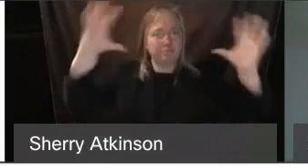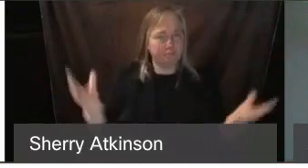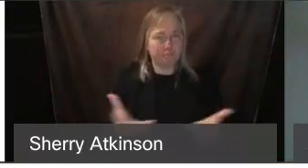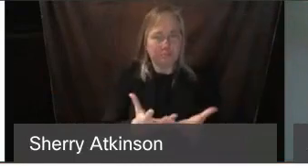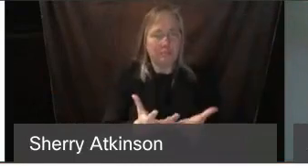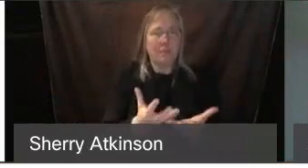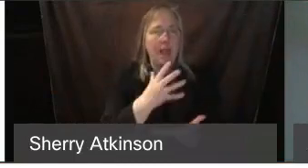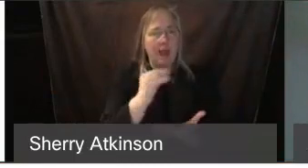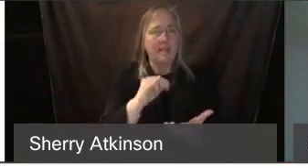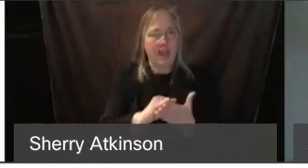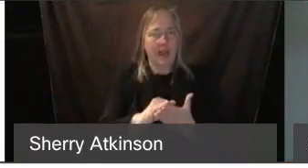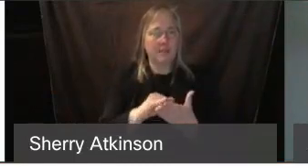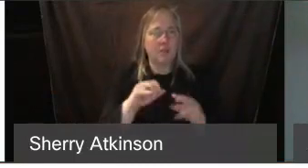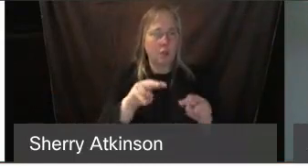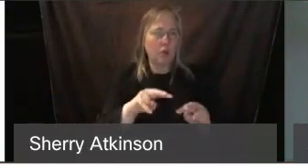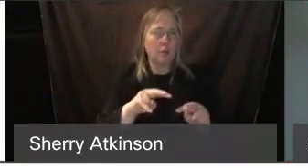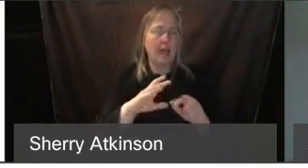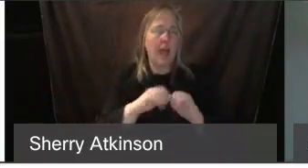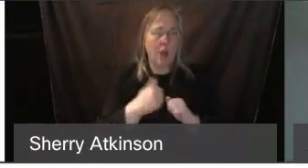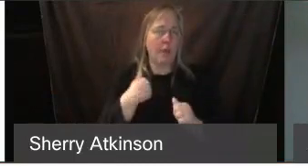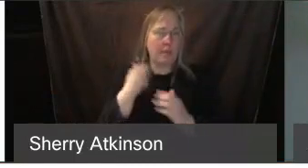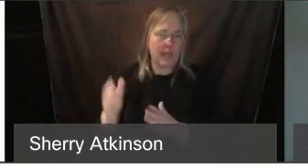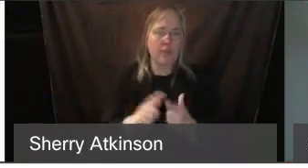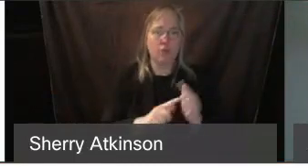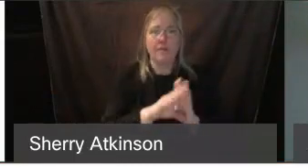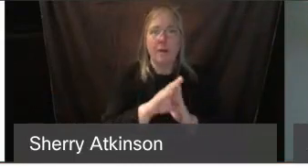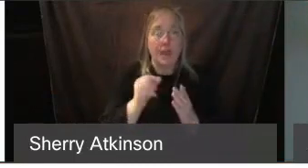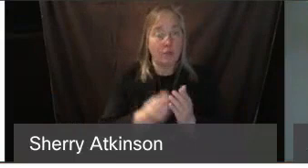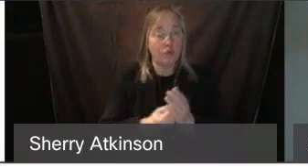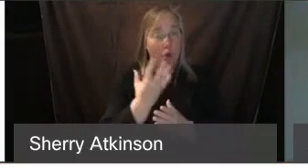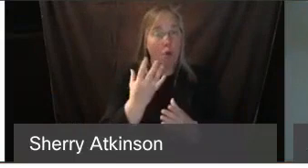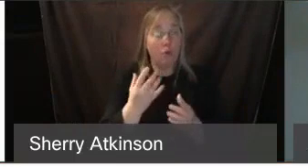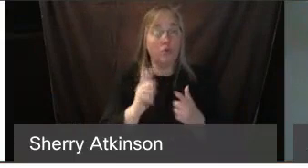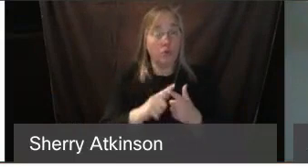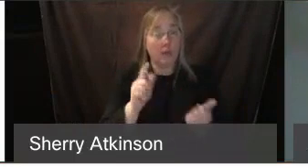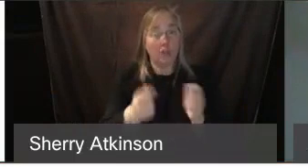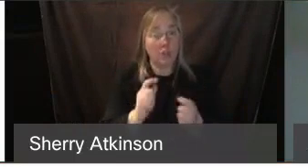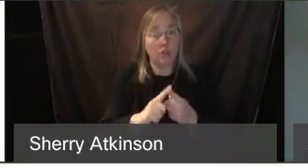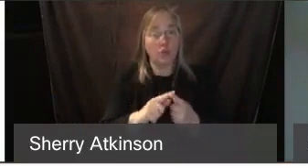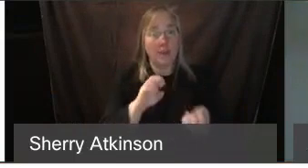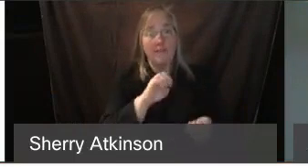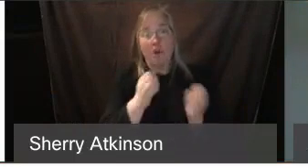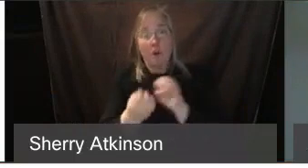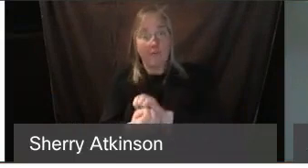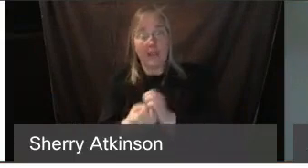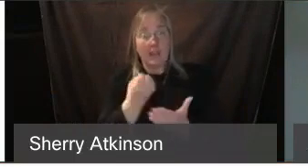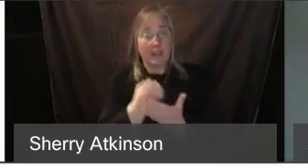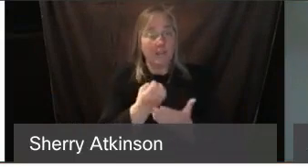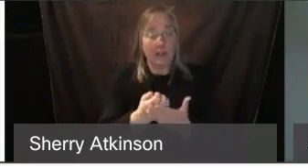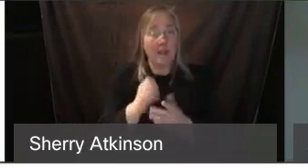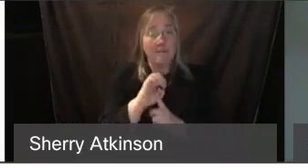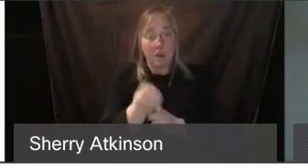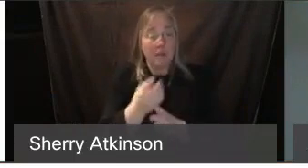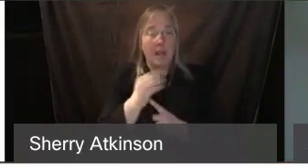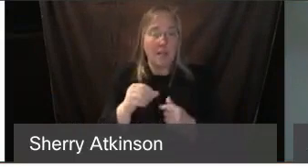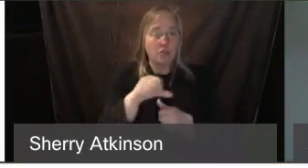at how we plan to develop and grow to adjust to evolving economic, environmental, and social